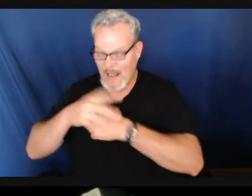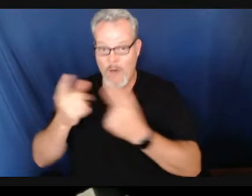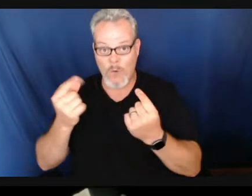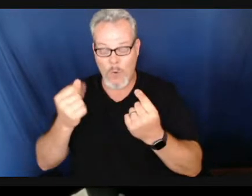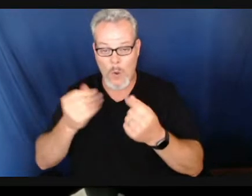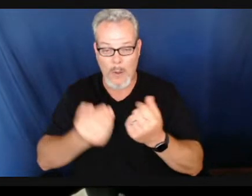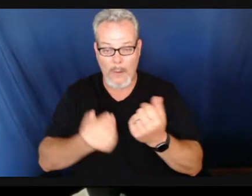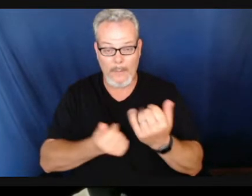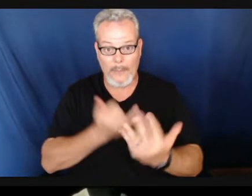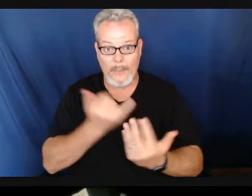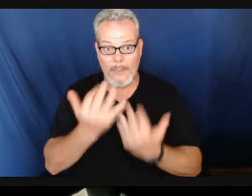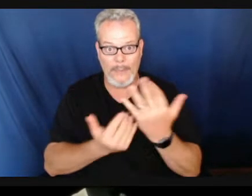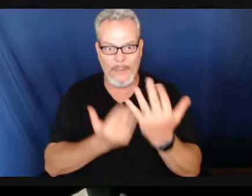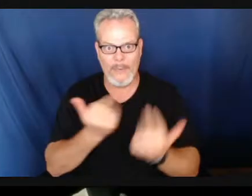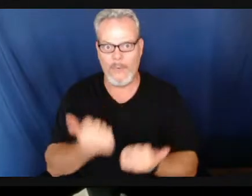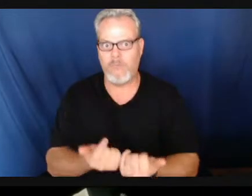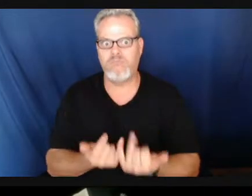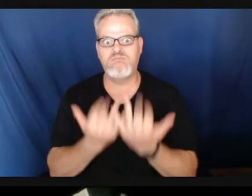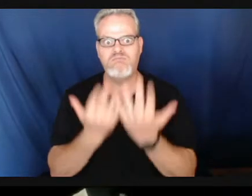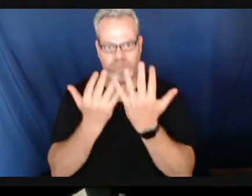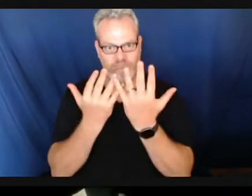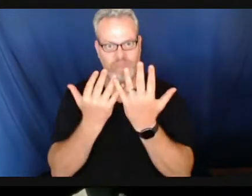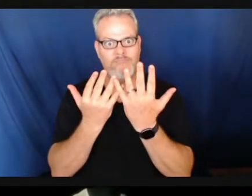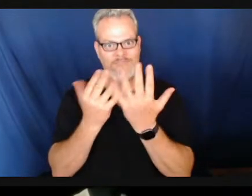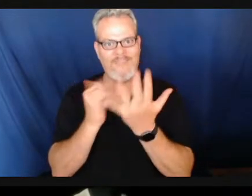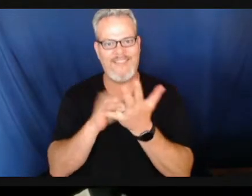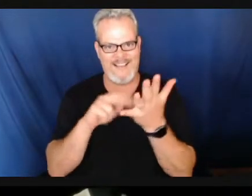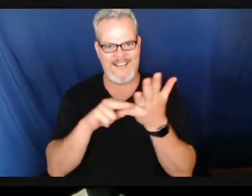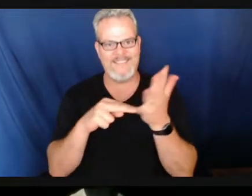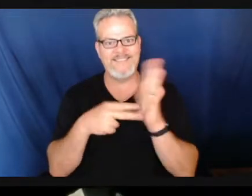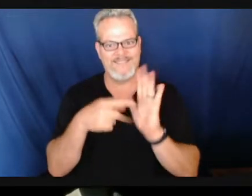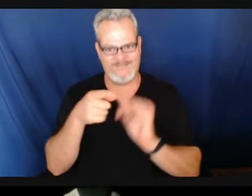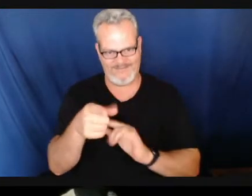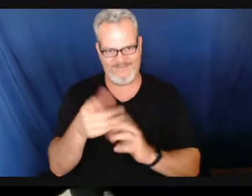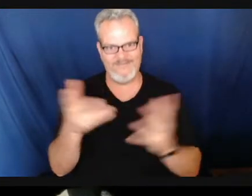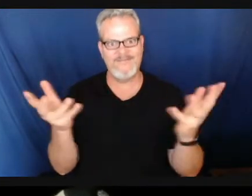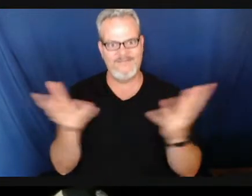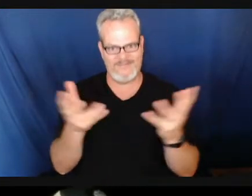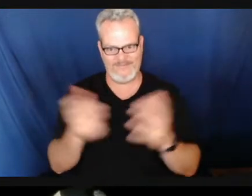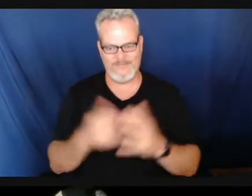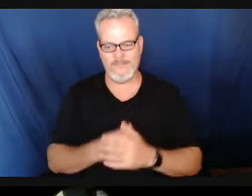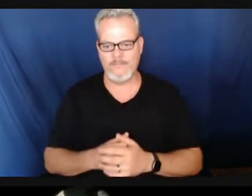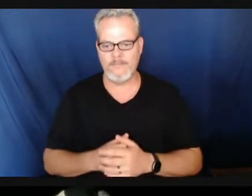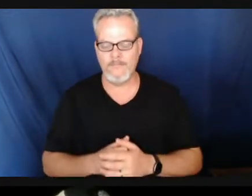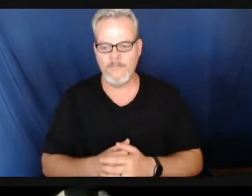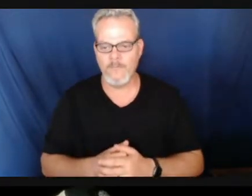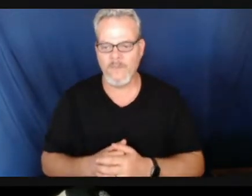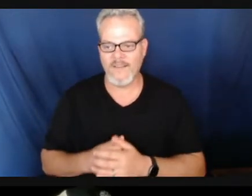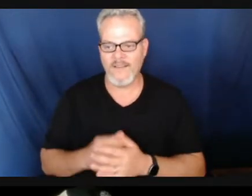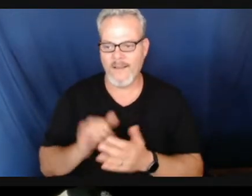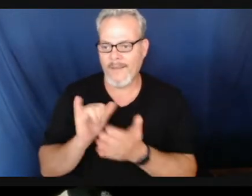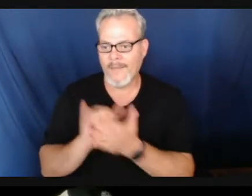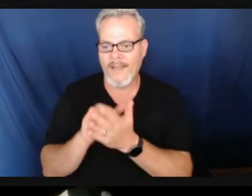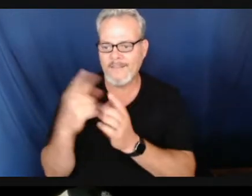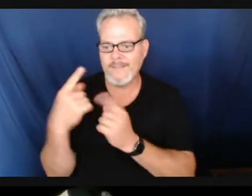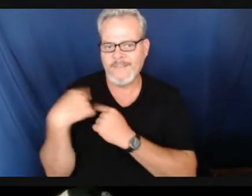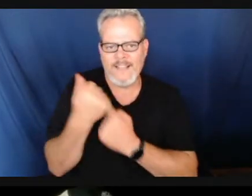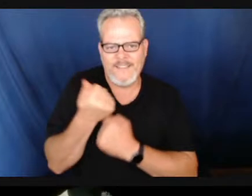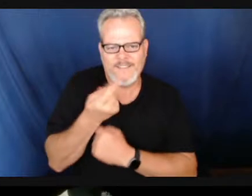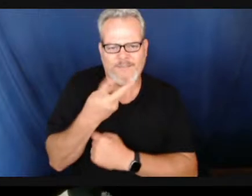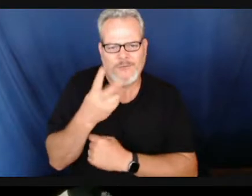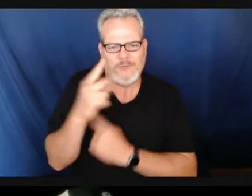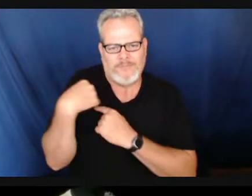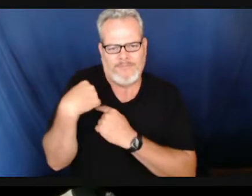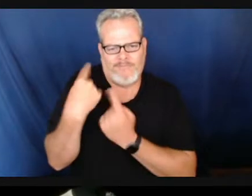right? So that's what they're referring to there. That was visible in the last few days here, this occasional